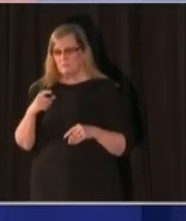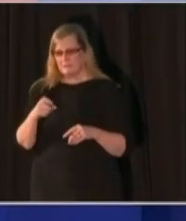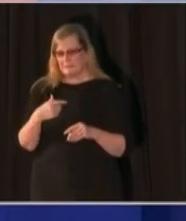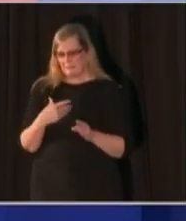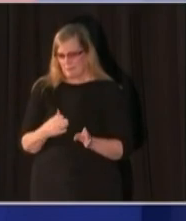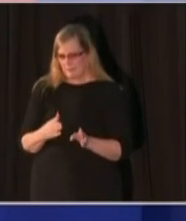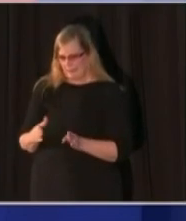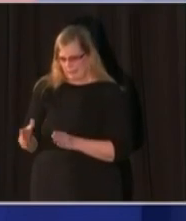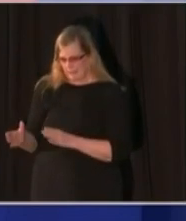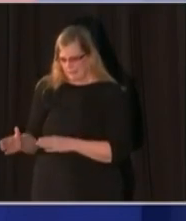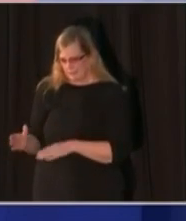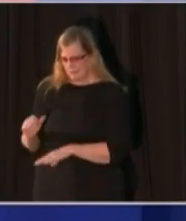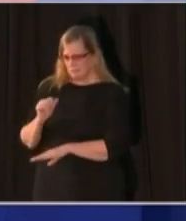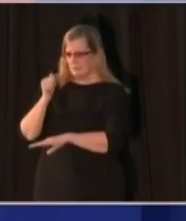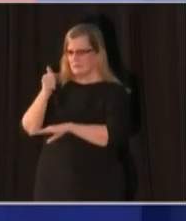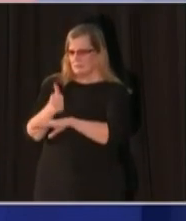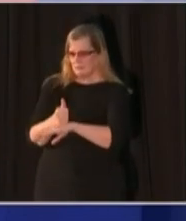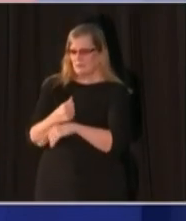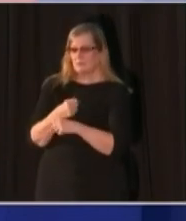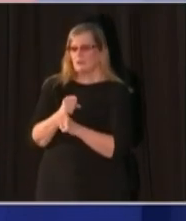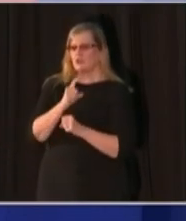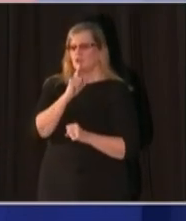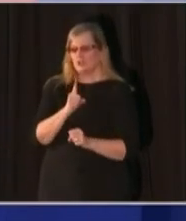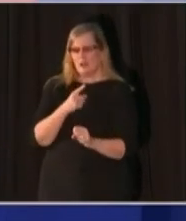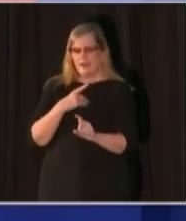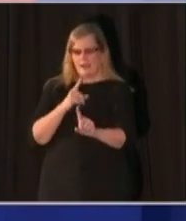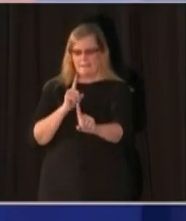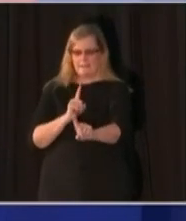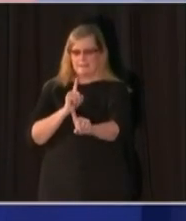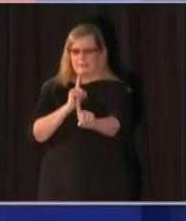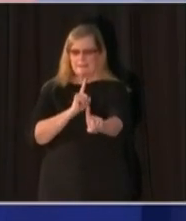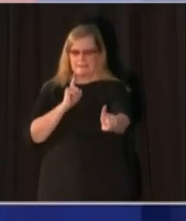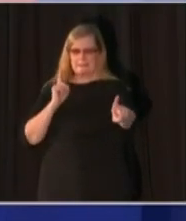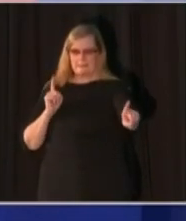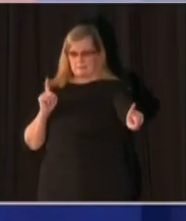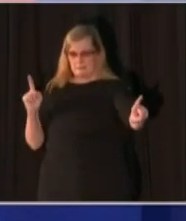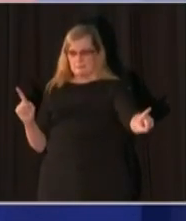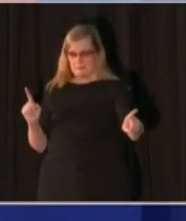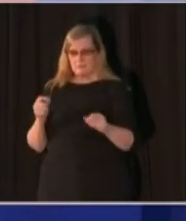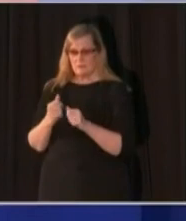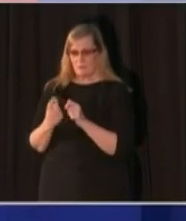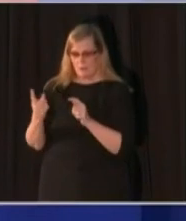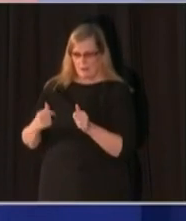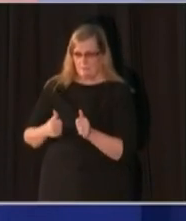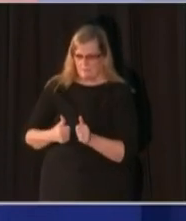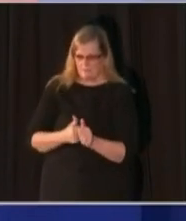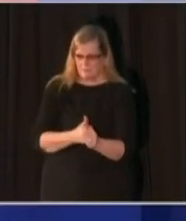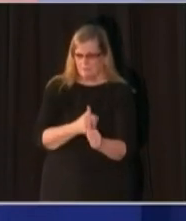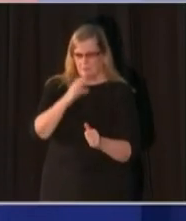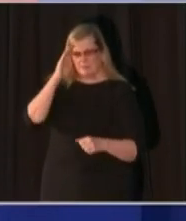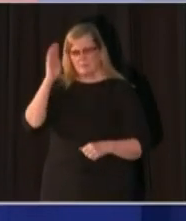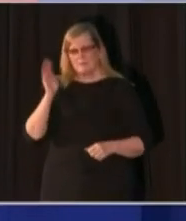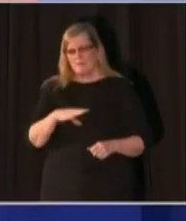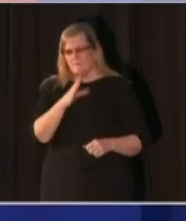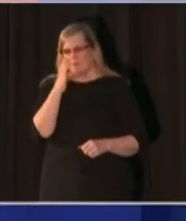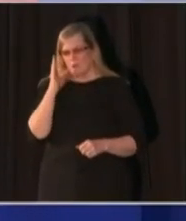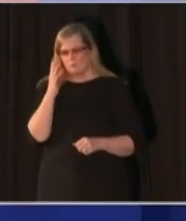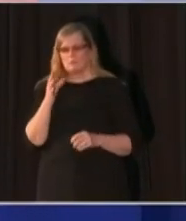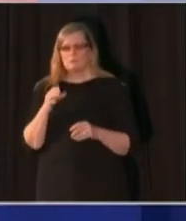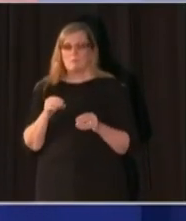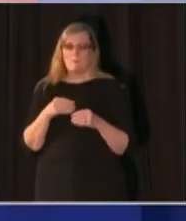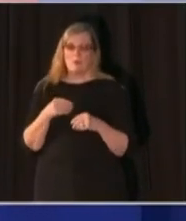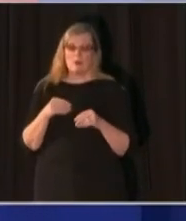are followed. We know that farmers markets are a crucial source of fresh, nutritious food for